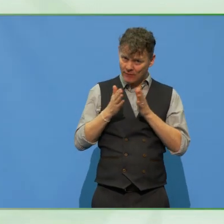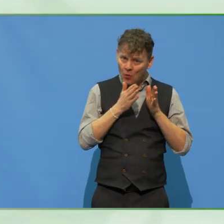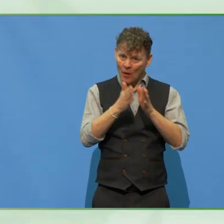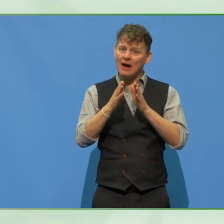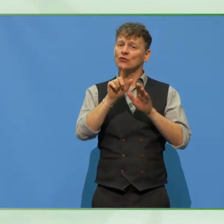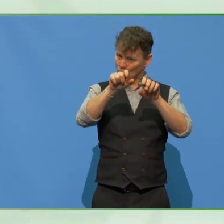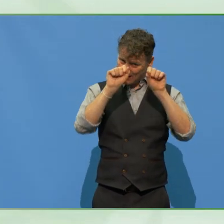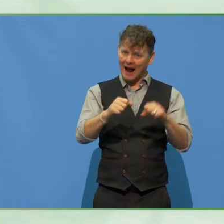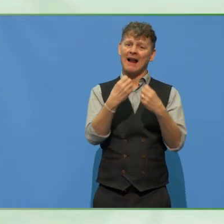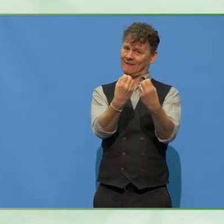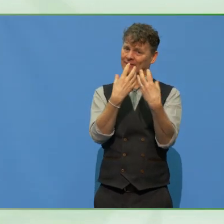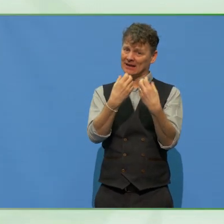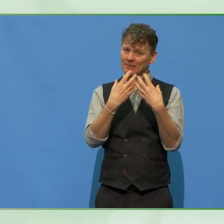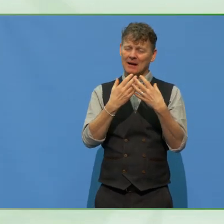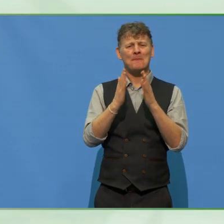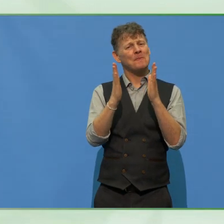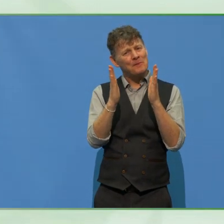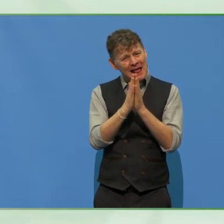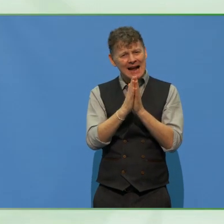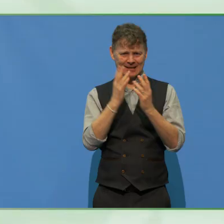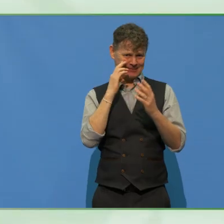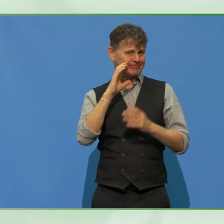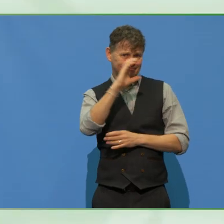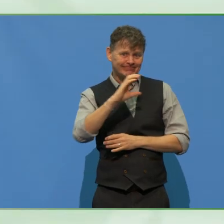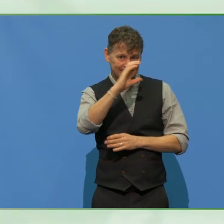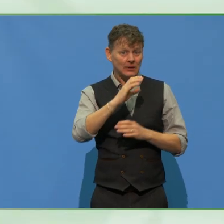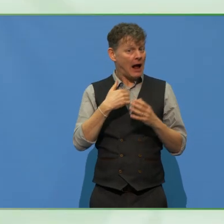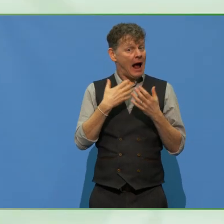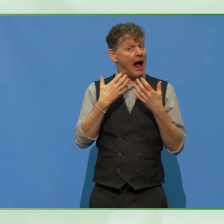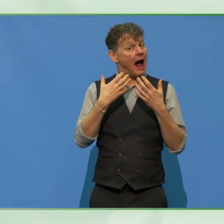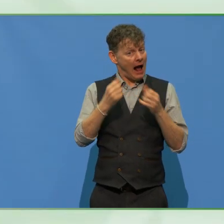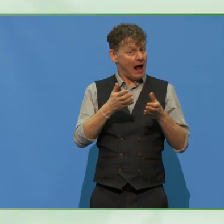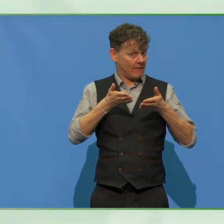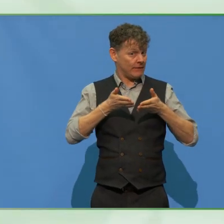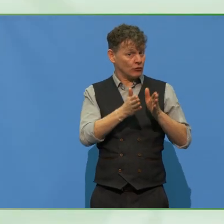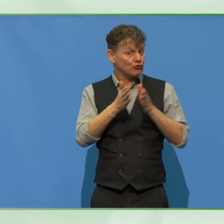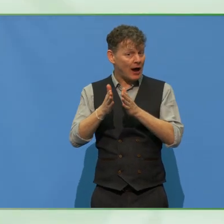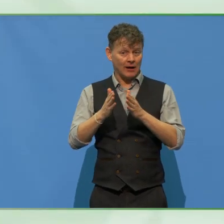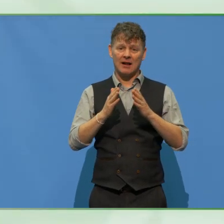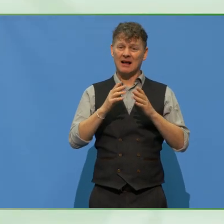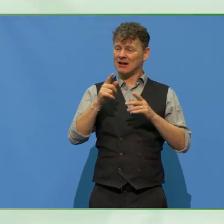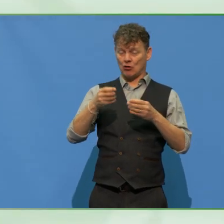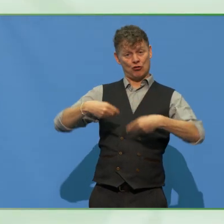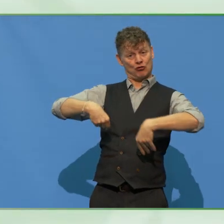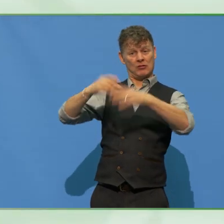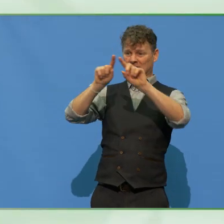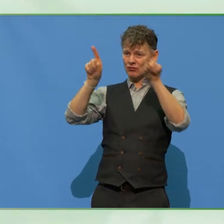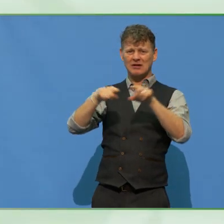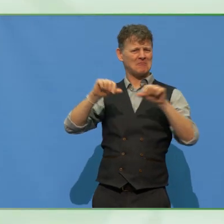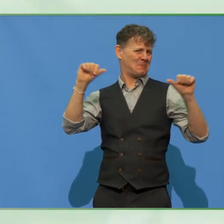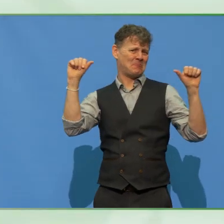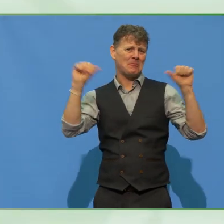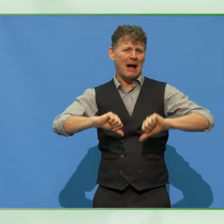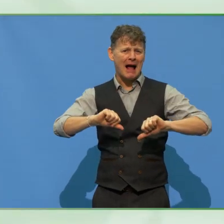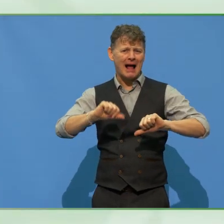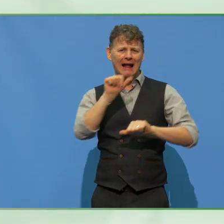say, please lean into the channels that we have. Please, if you get a bad result, don't sit on it. Share it. We